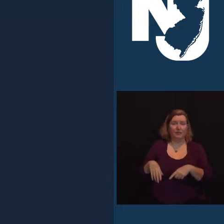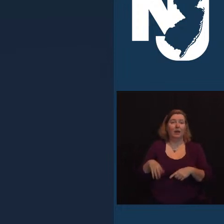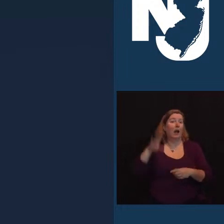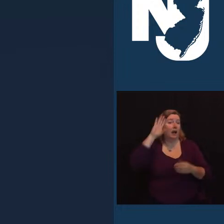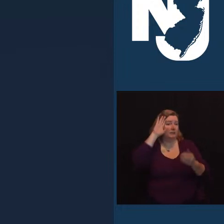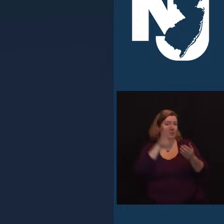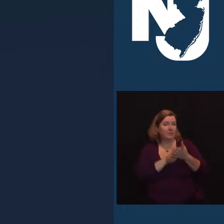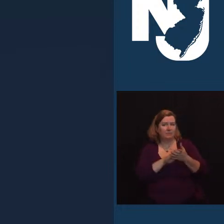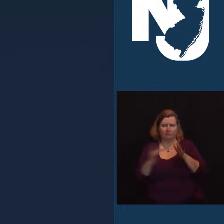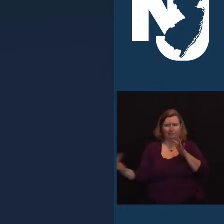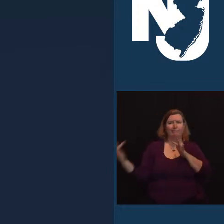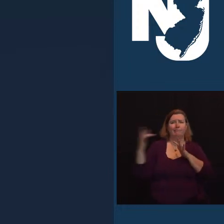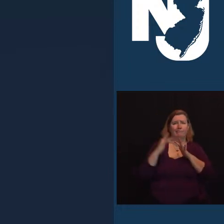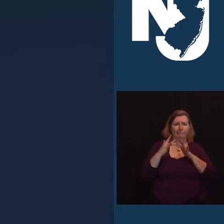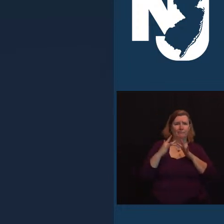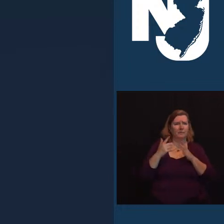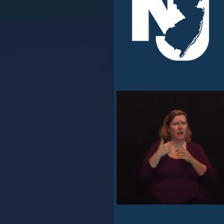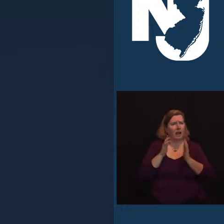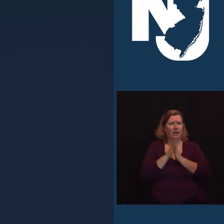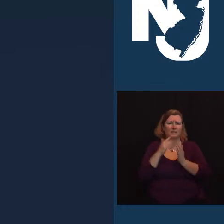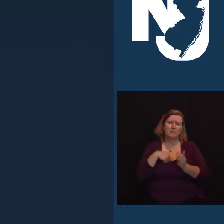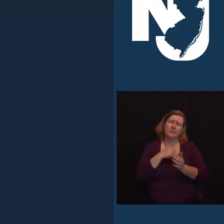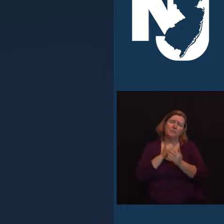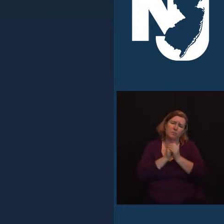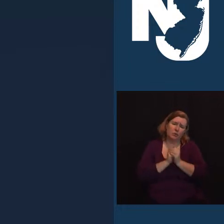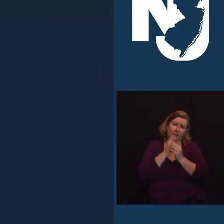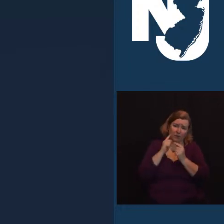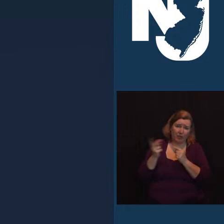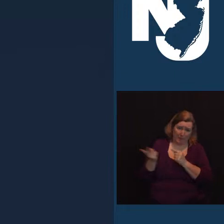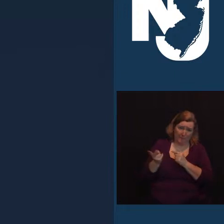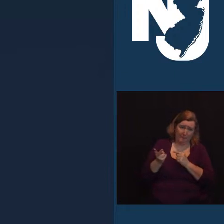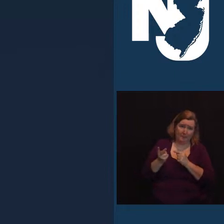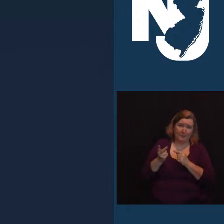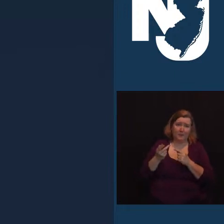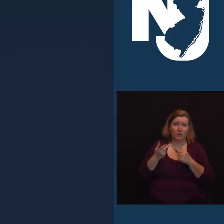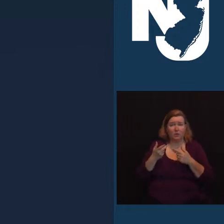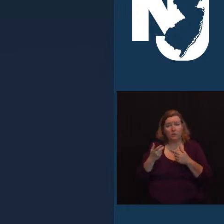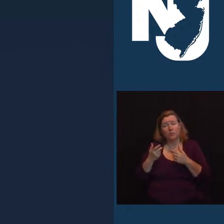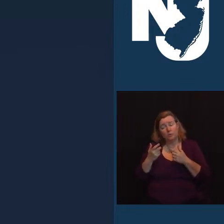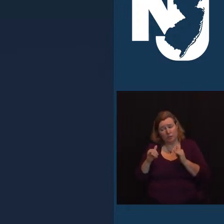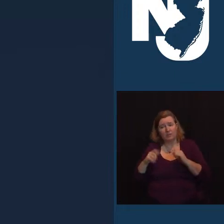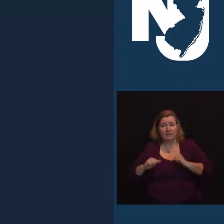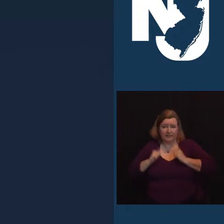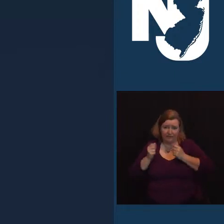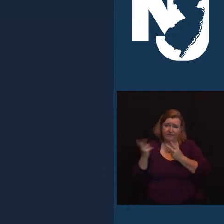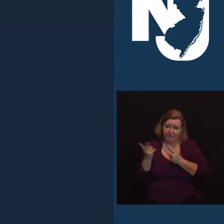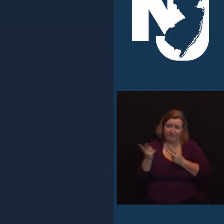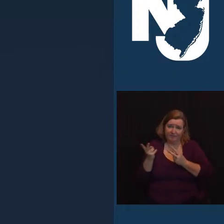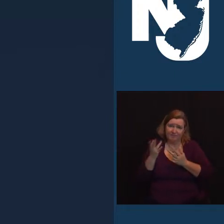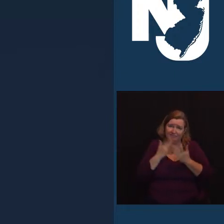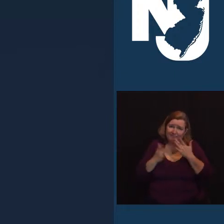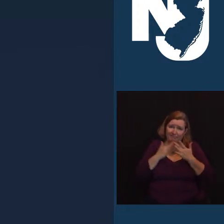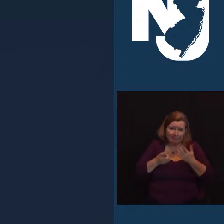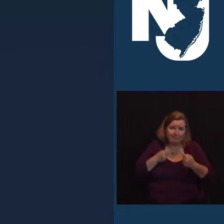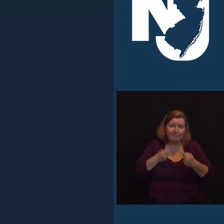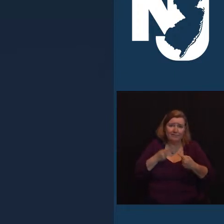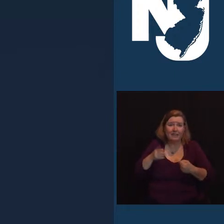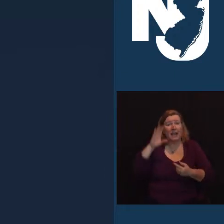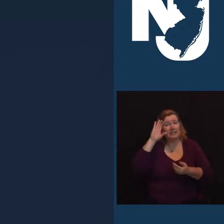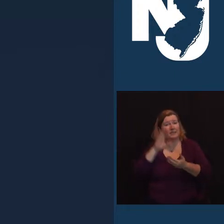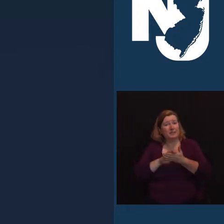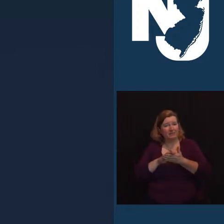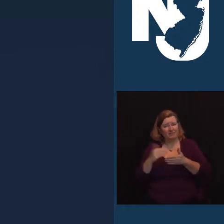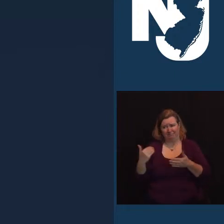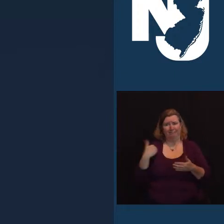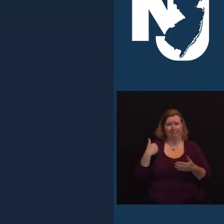office to ask for our prayers while Jeanne was battling COVID. And by the way, he reminded me on Monday that Jeanne was also a